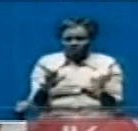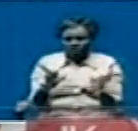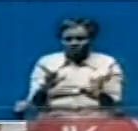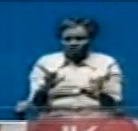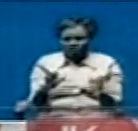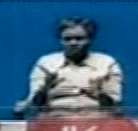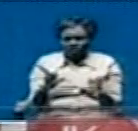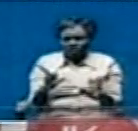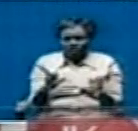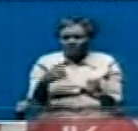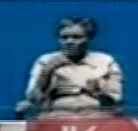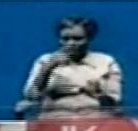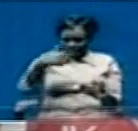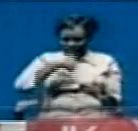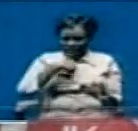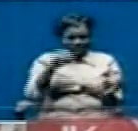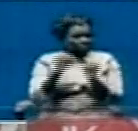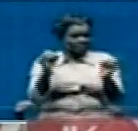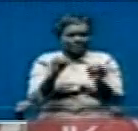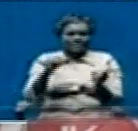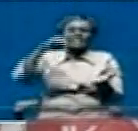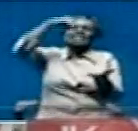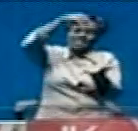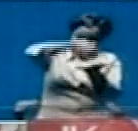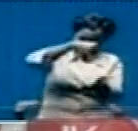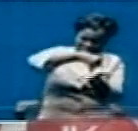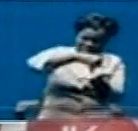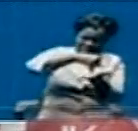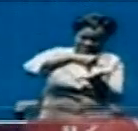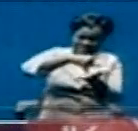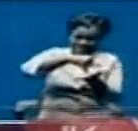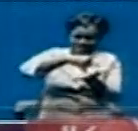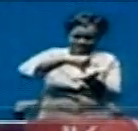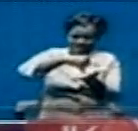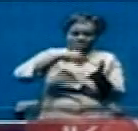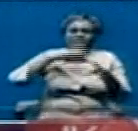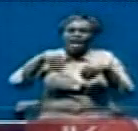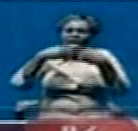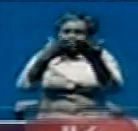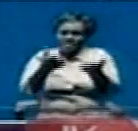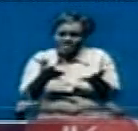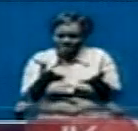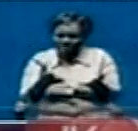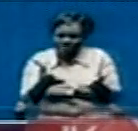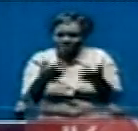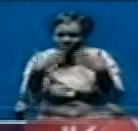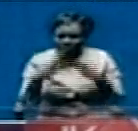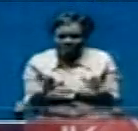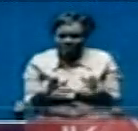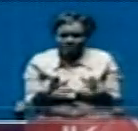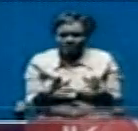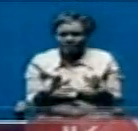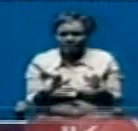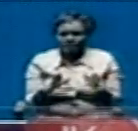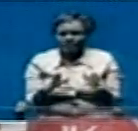finished. Because we don't die, we are eternal spirits. He says, it is finished. I poured out what I came to earth to pour out. Was that the guy on the cross? That's the